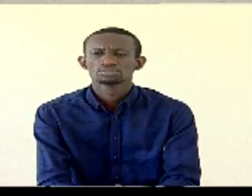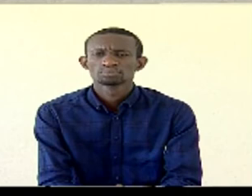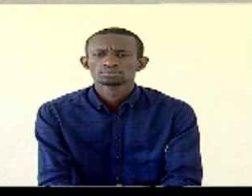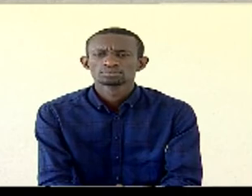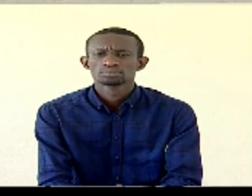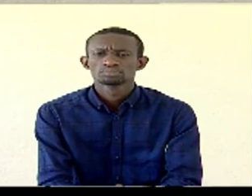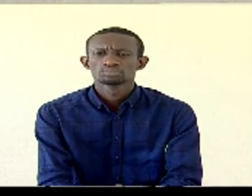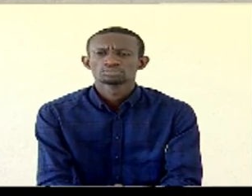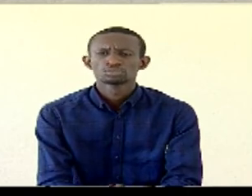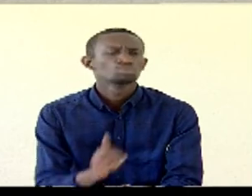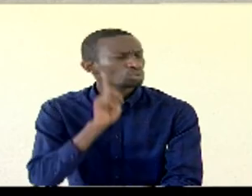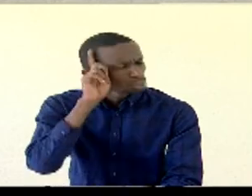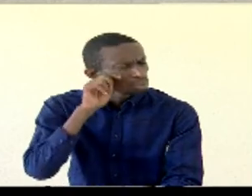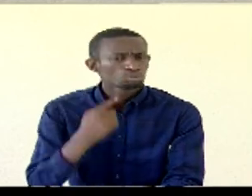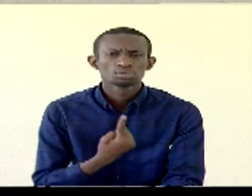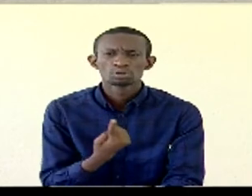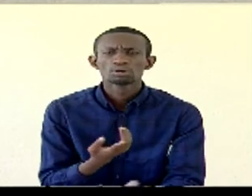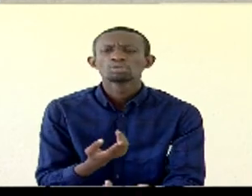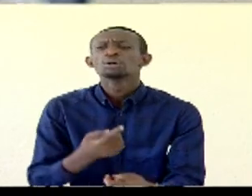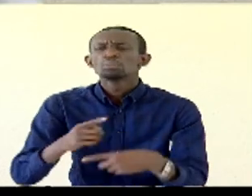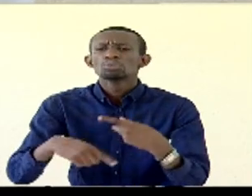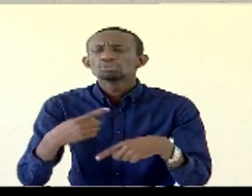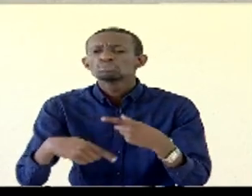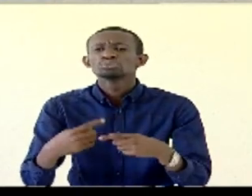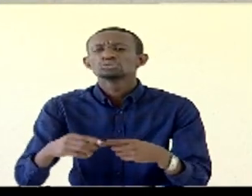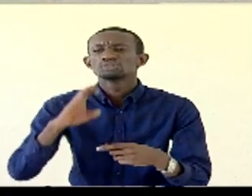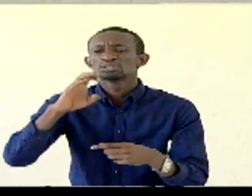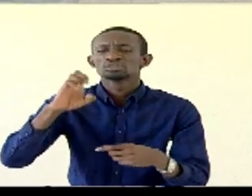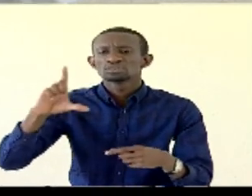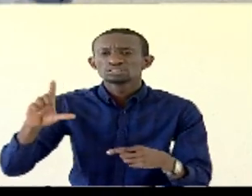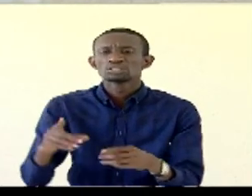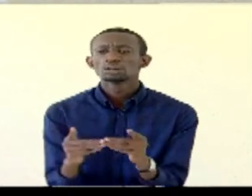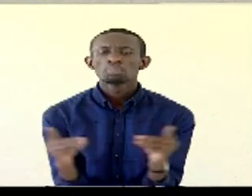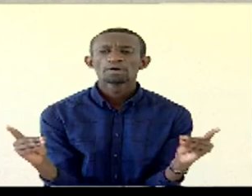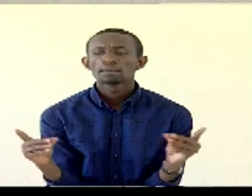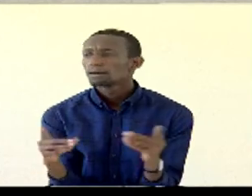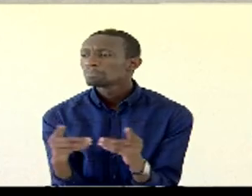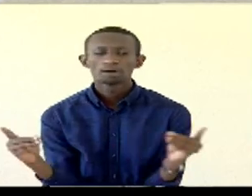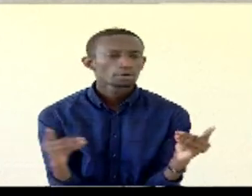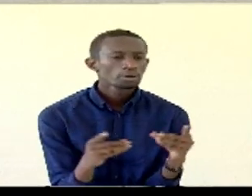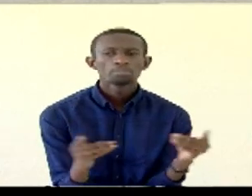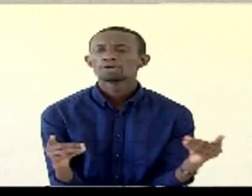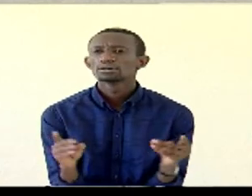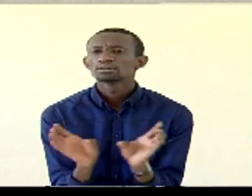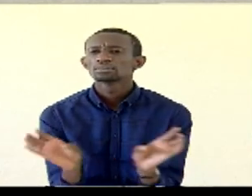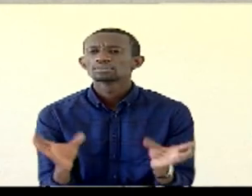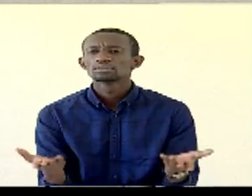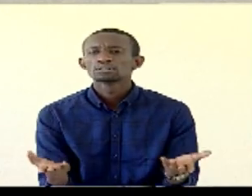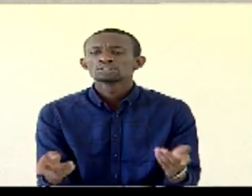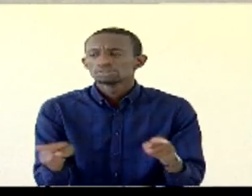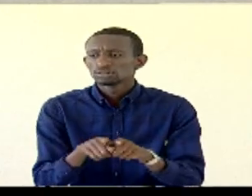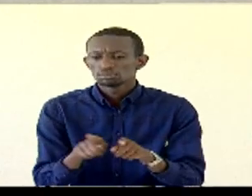Now we have to ask ourselves, is it true that every time cells divide, they actually have to completely separate like we saw before? Or like we are seeing here